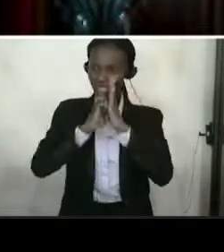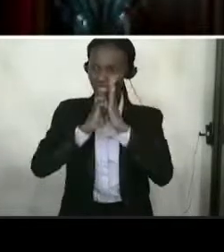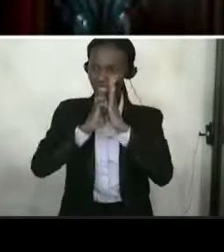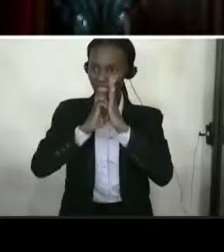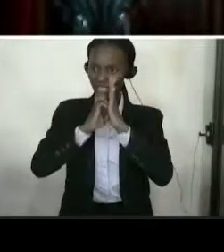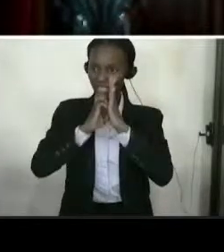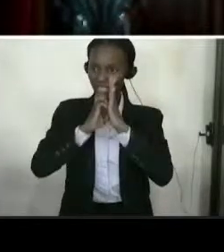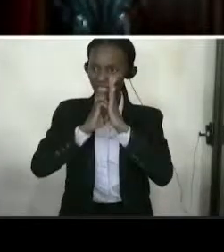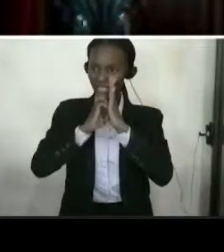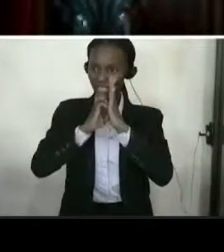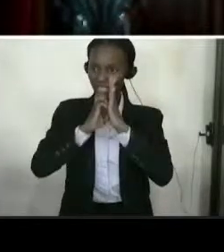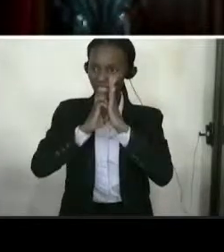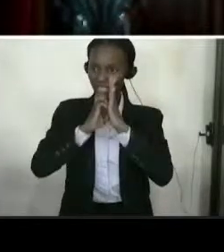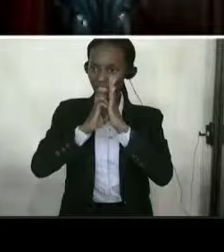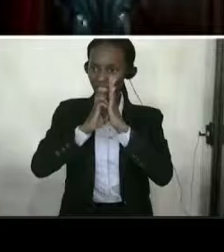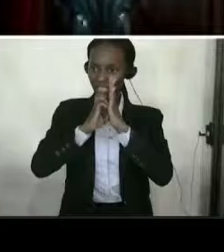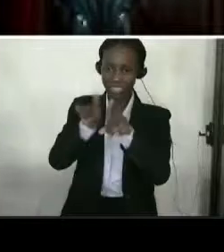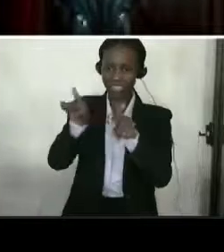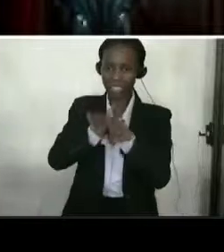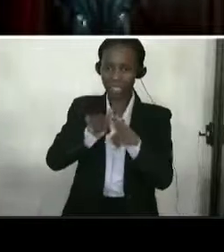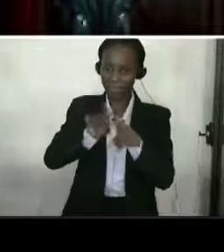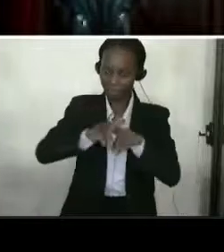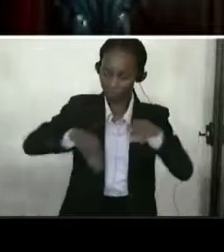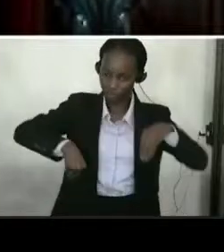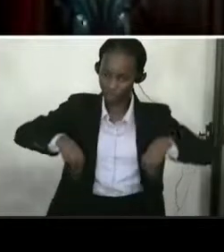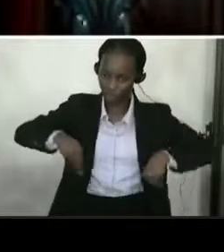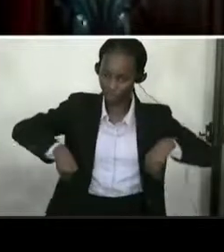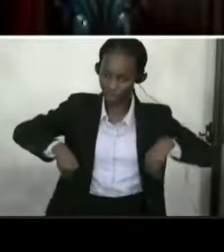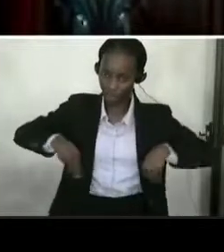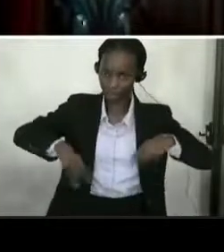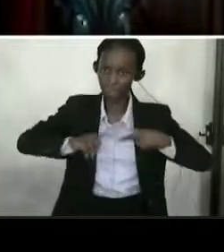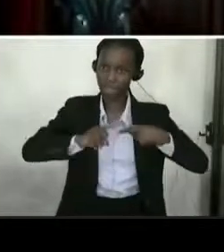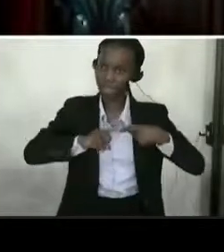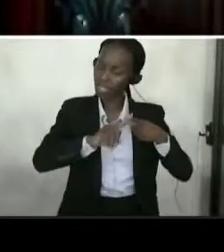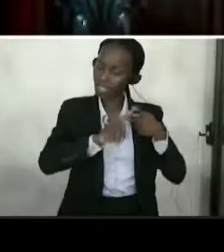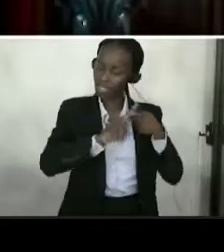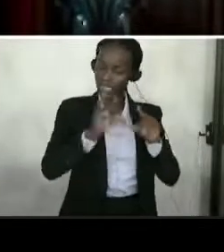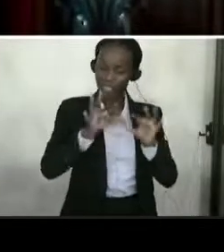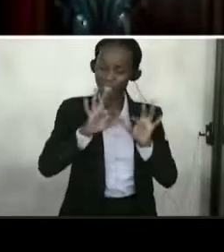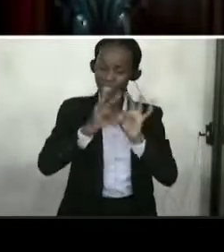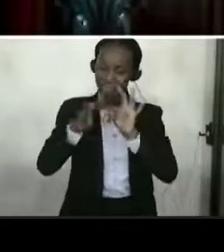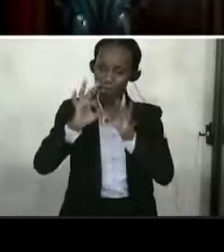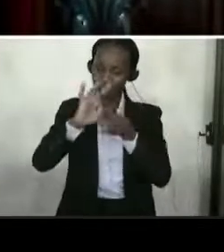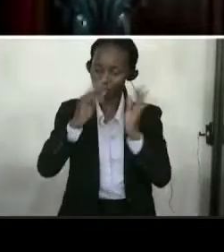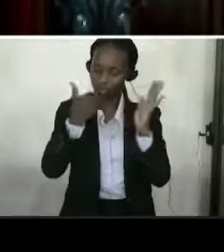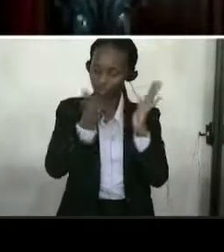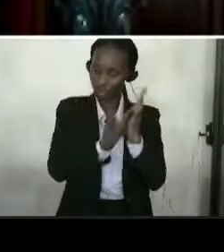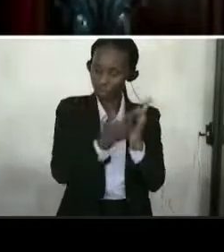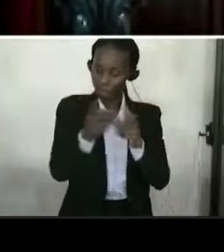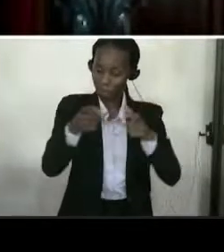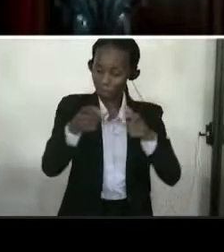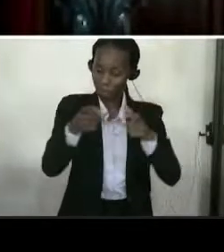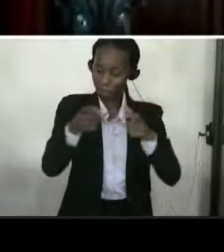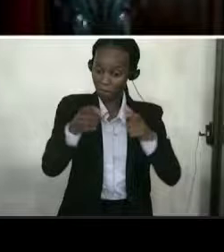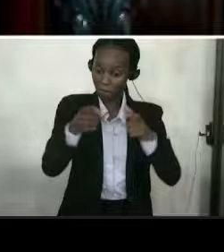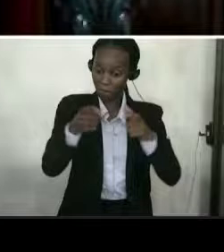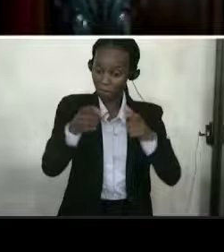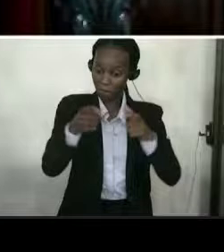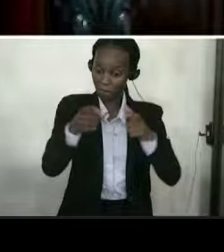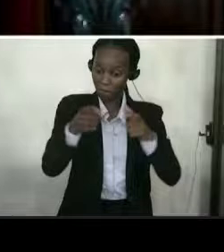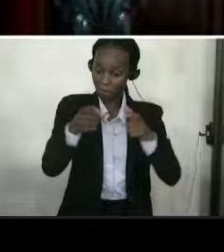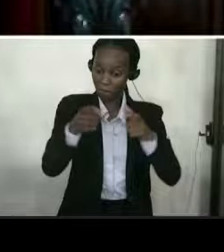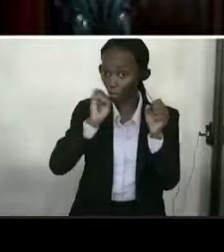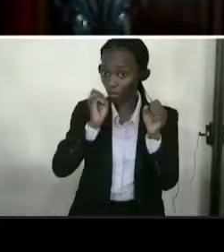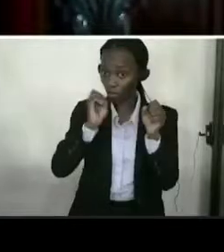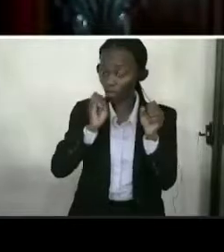The fraud, corruption, and non-compliance with the supply chain management process is reported for the Department of Arts and Culture, the Department